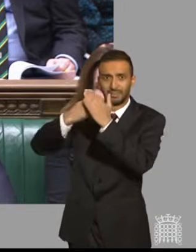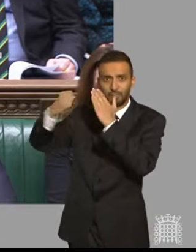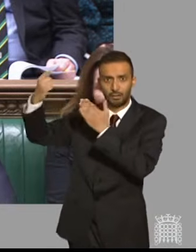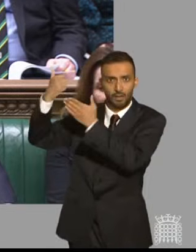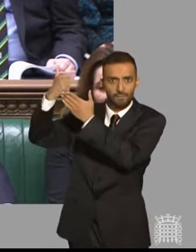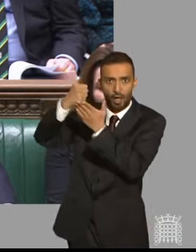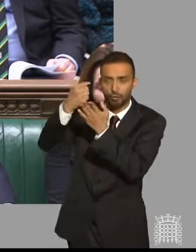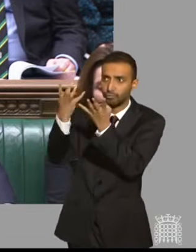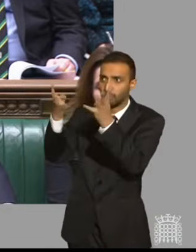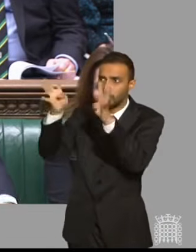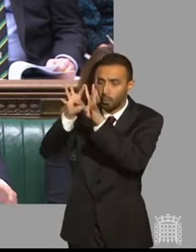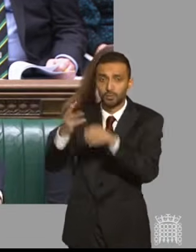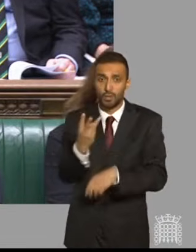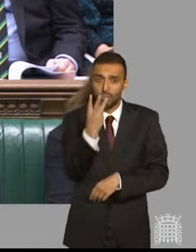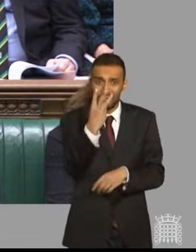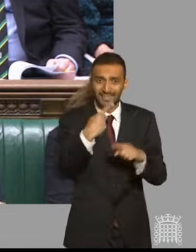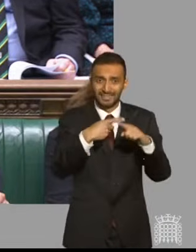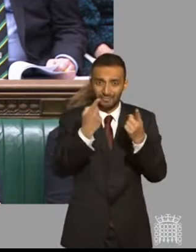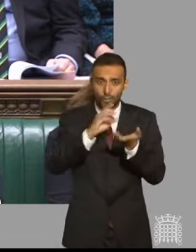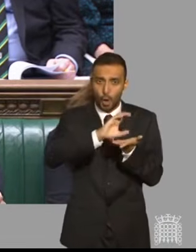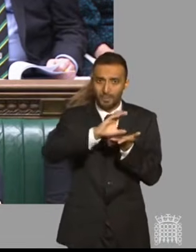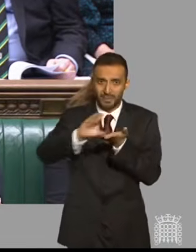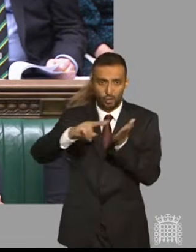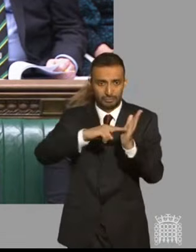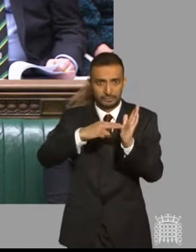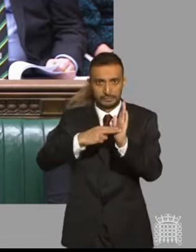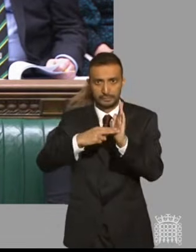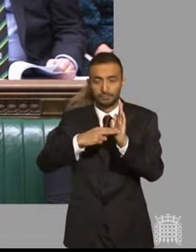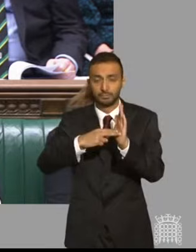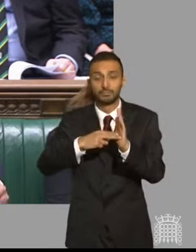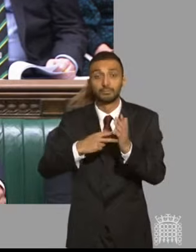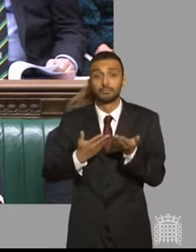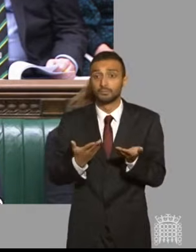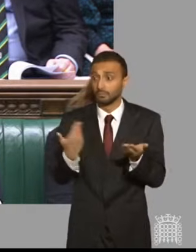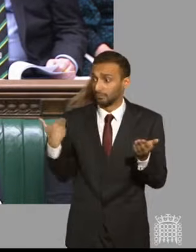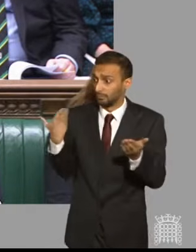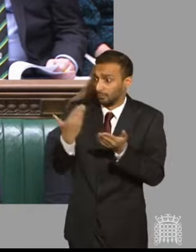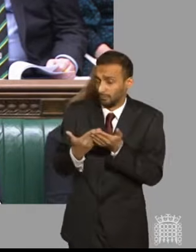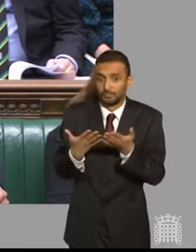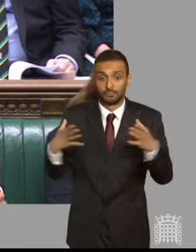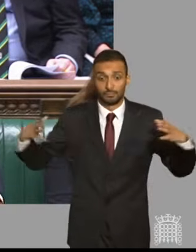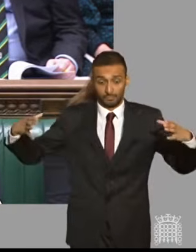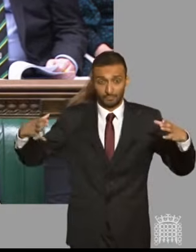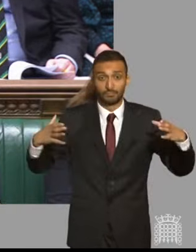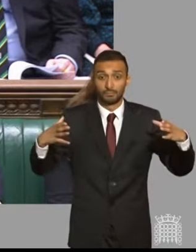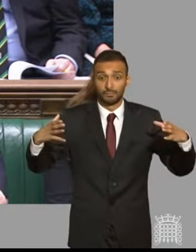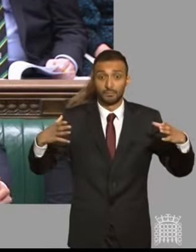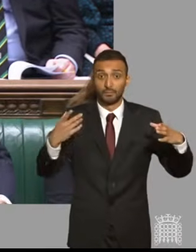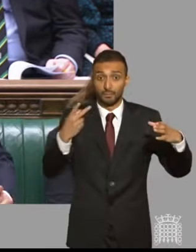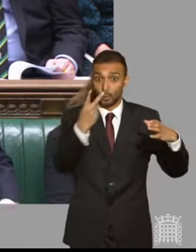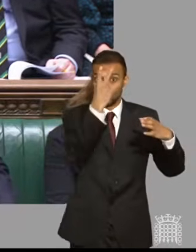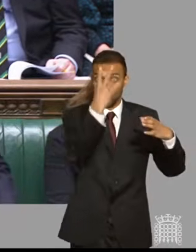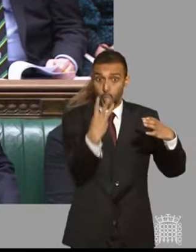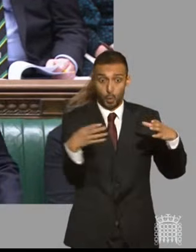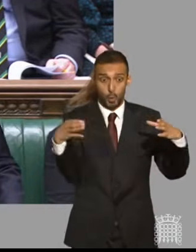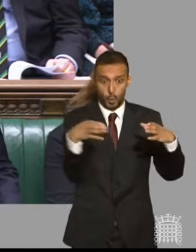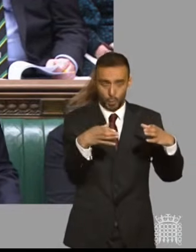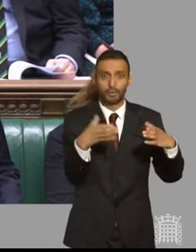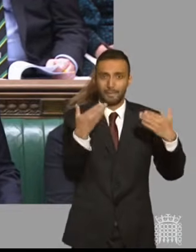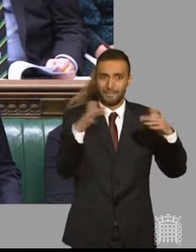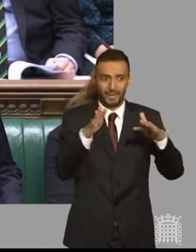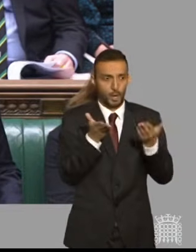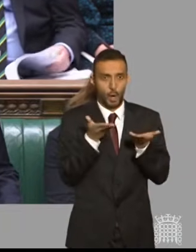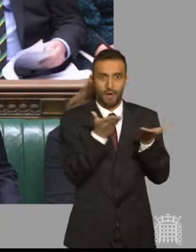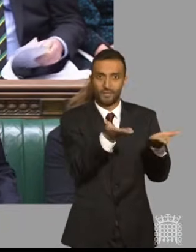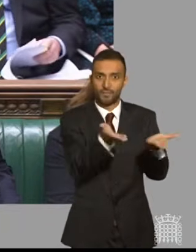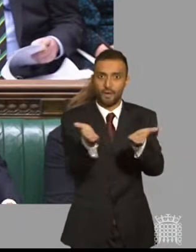over 2/3 of people have received full and final offers, because what we are focused on is making sure that the victims get the